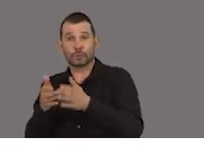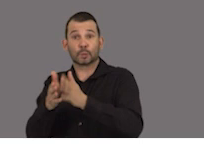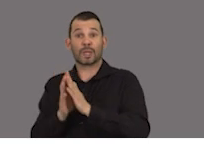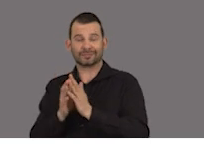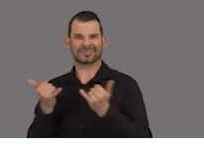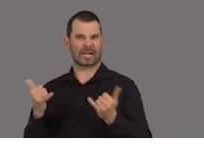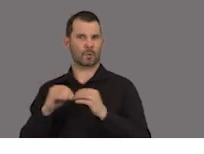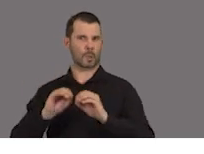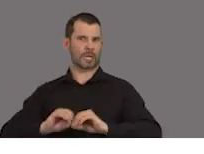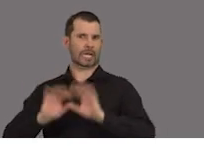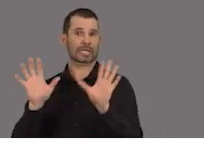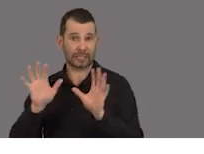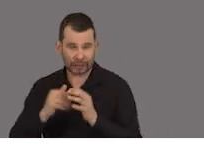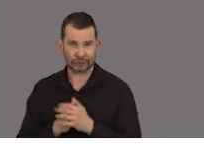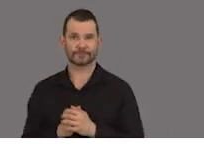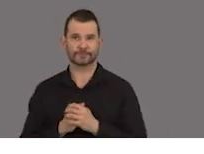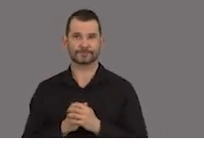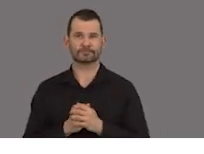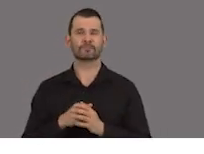adjustment requests are now clearer.